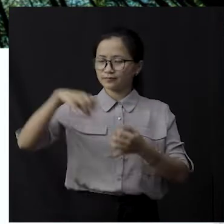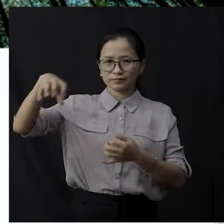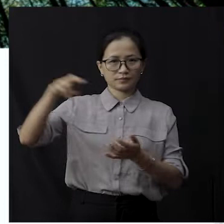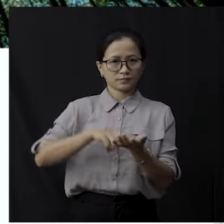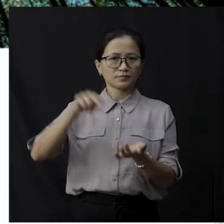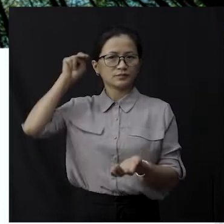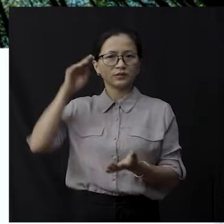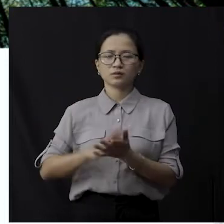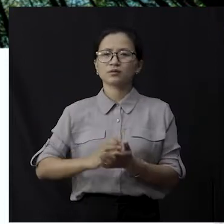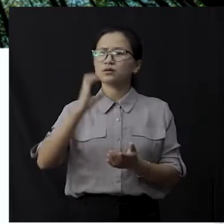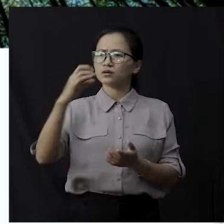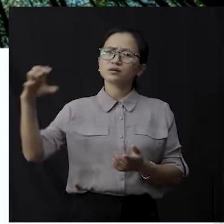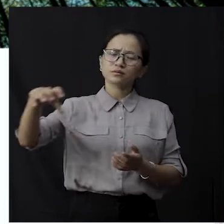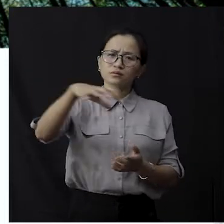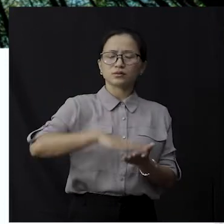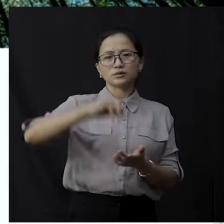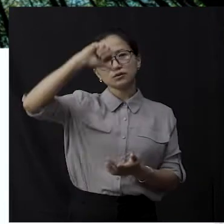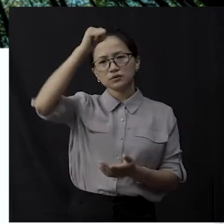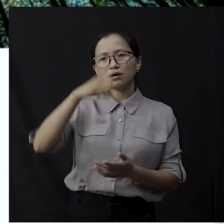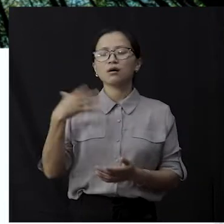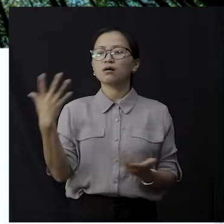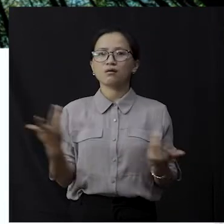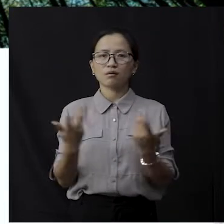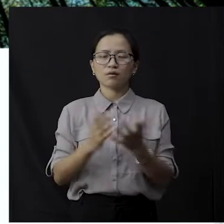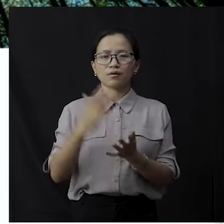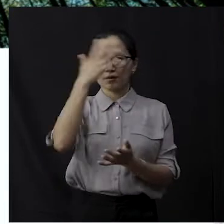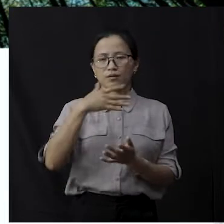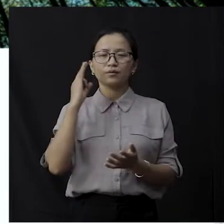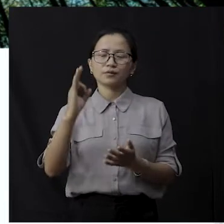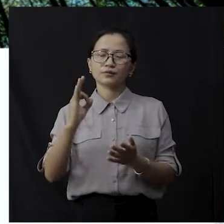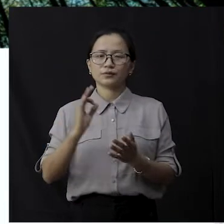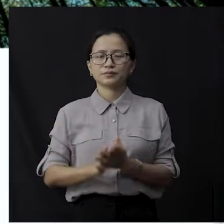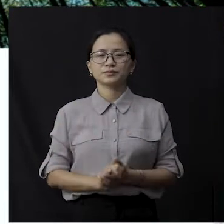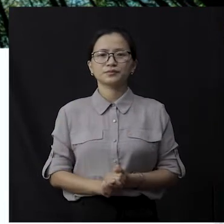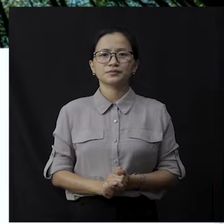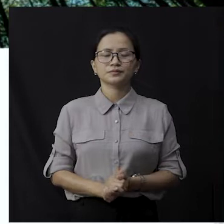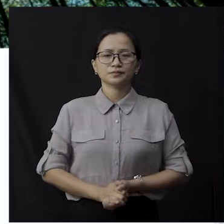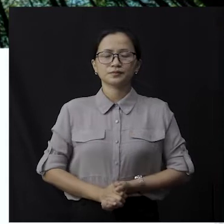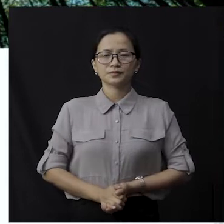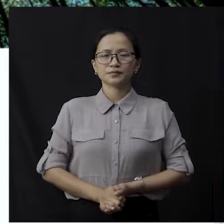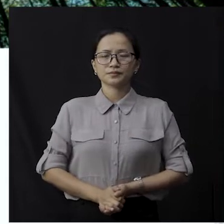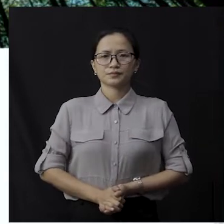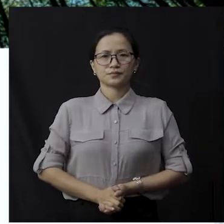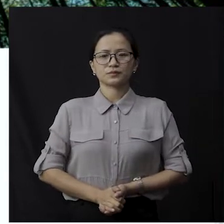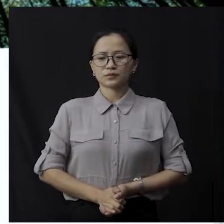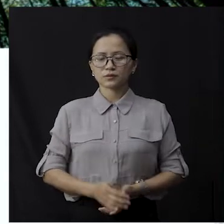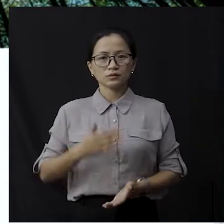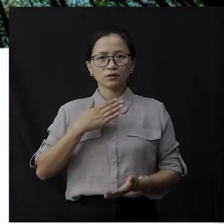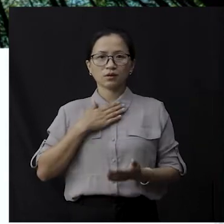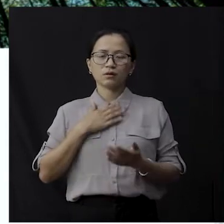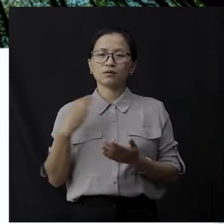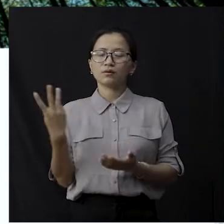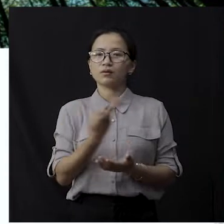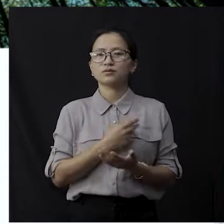Nagaland, our country India, how beautiful it is? Have you ever pondered on it? So students, our state